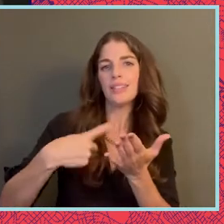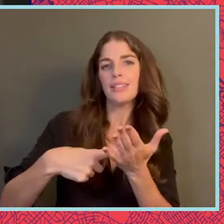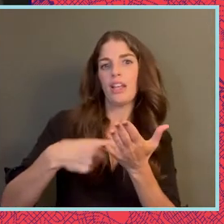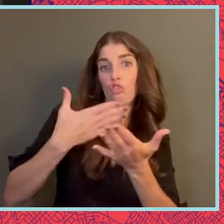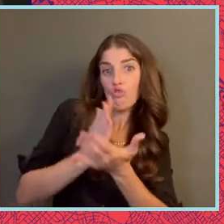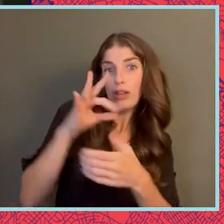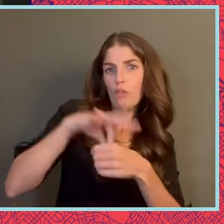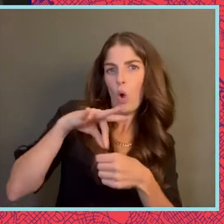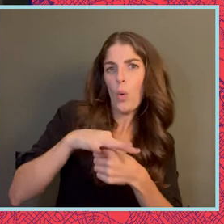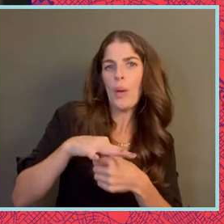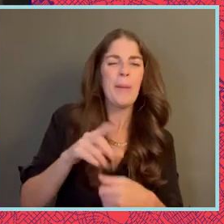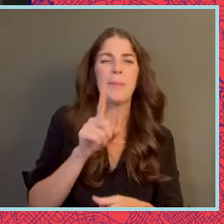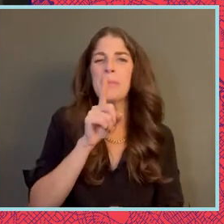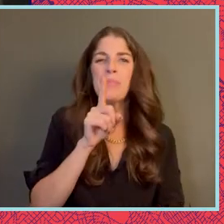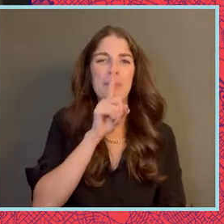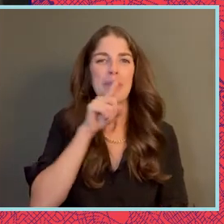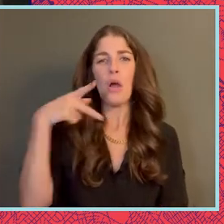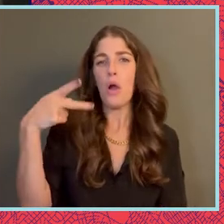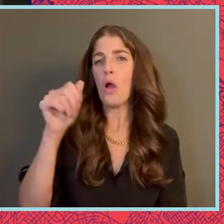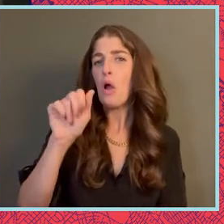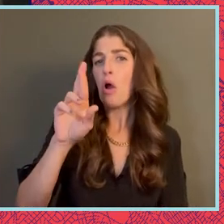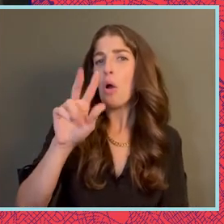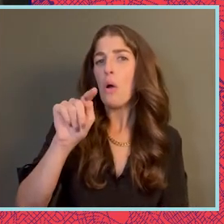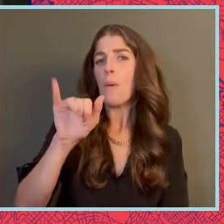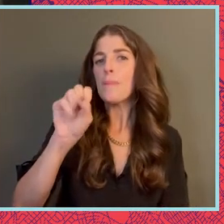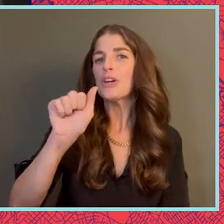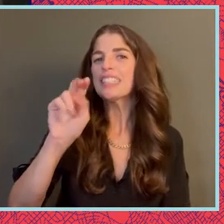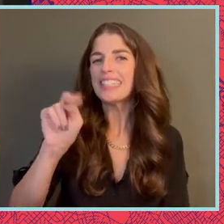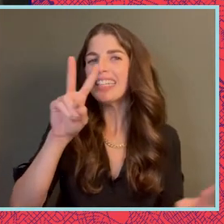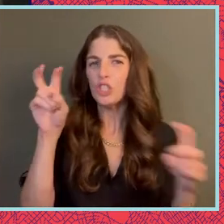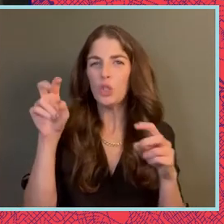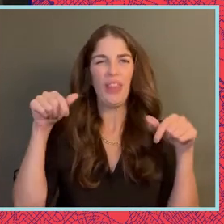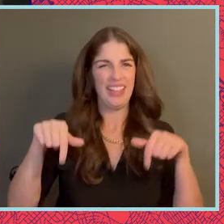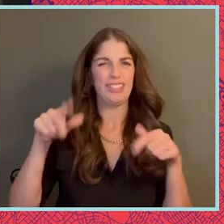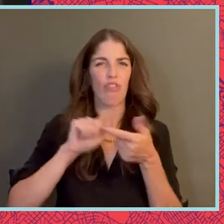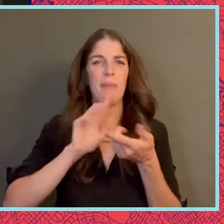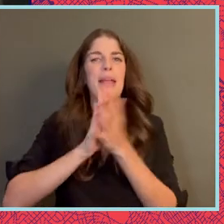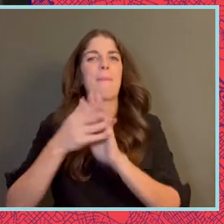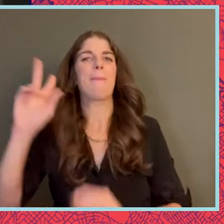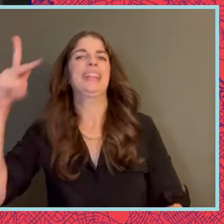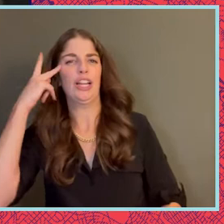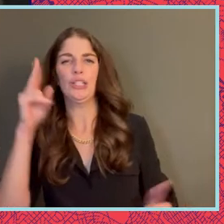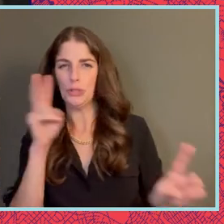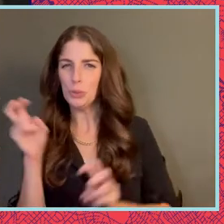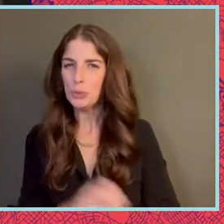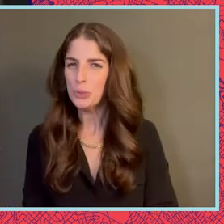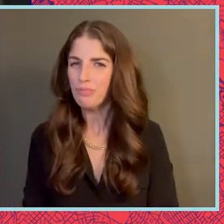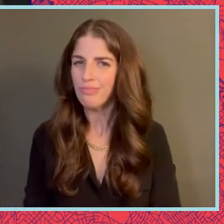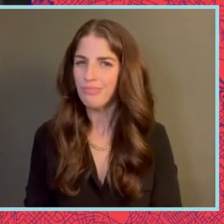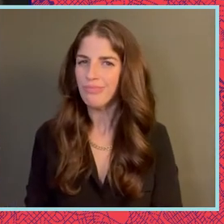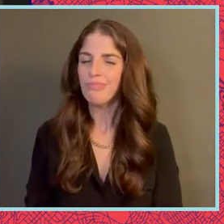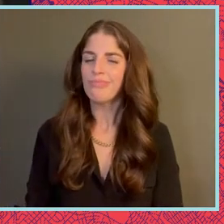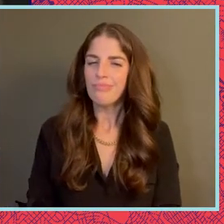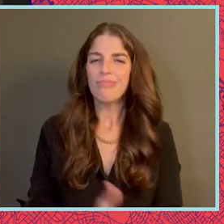not talking about a partisan issue. We are talking about an issue that is caught up in politics and these days